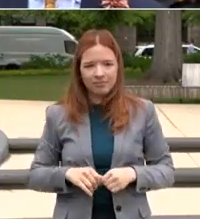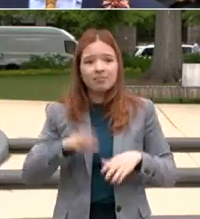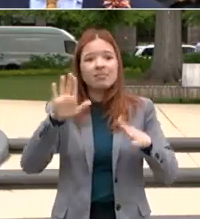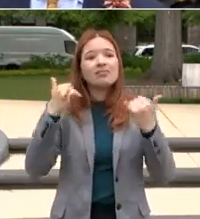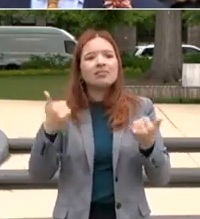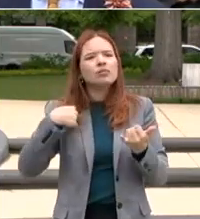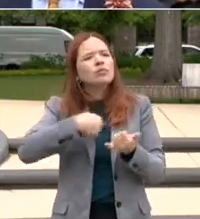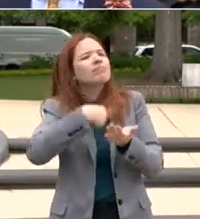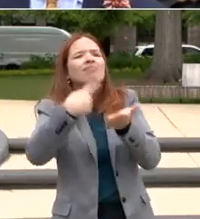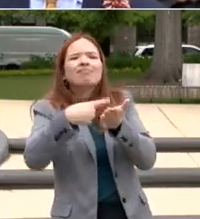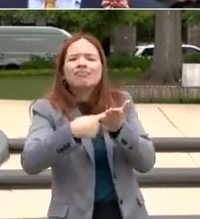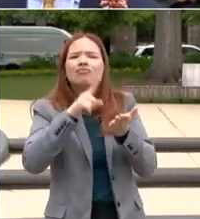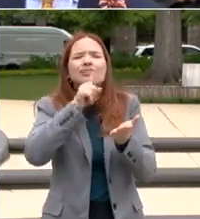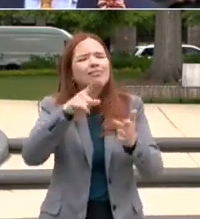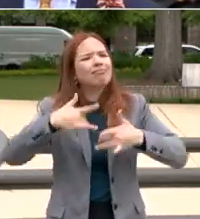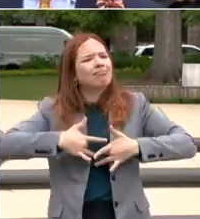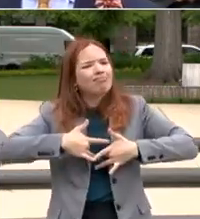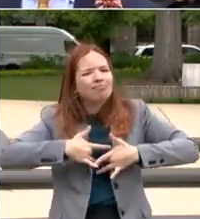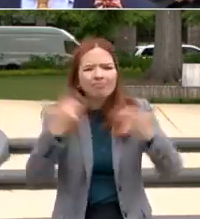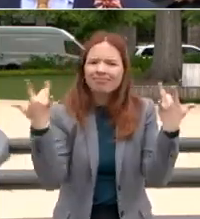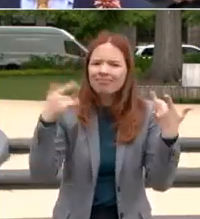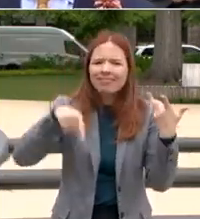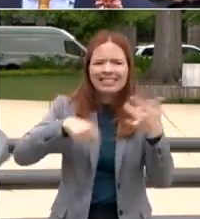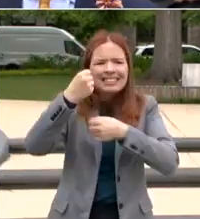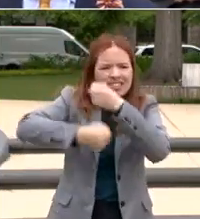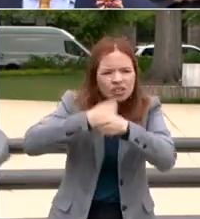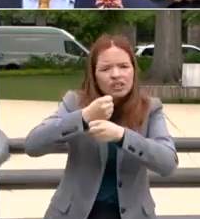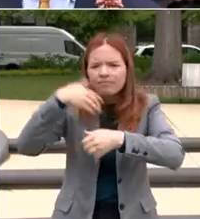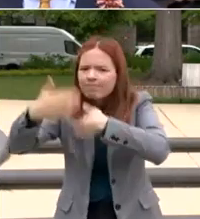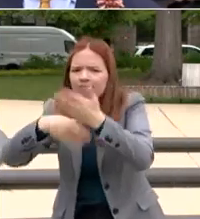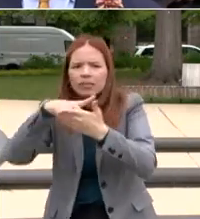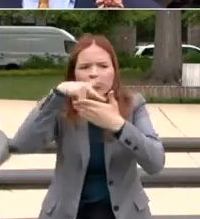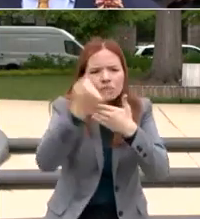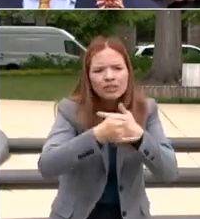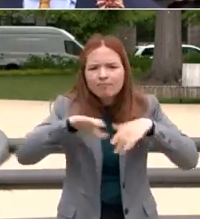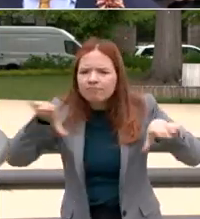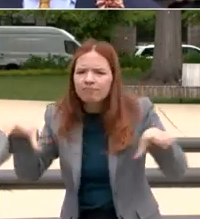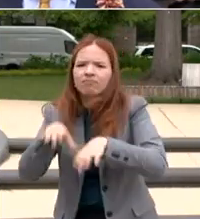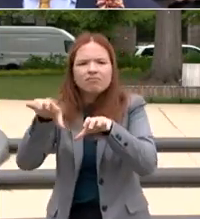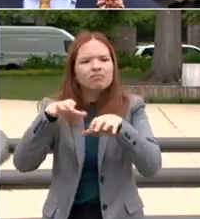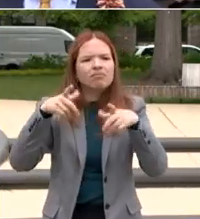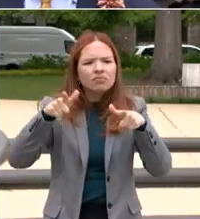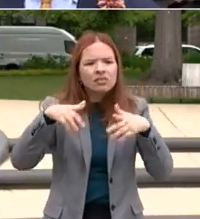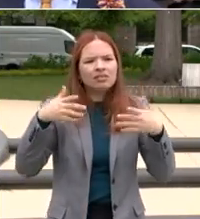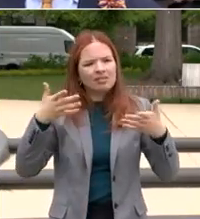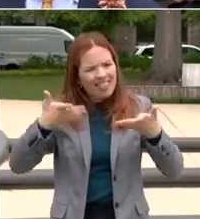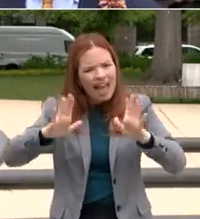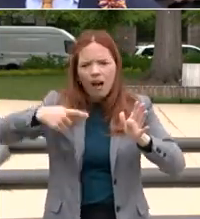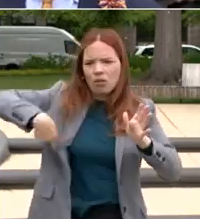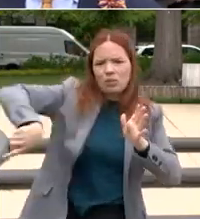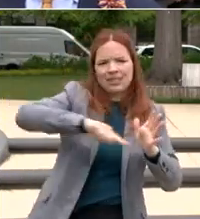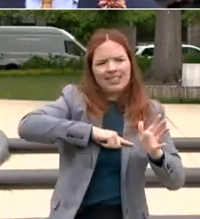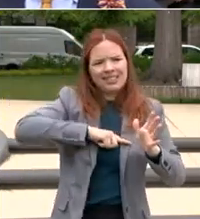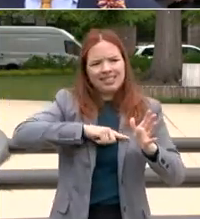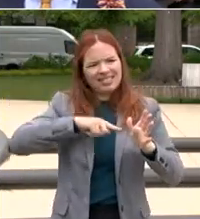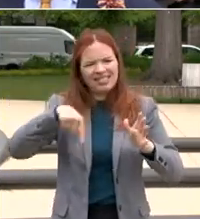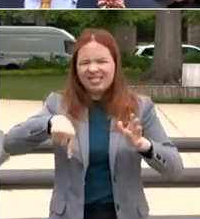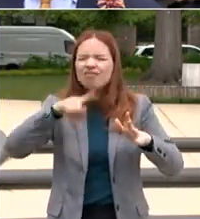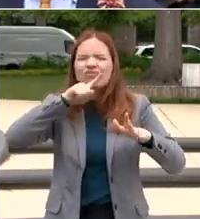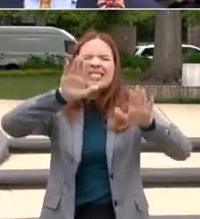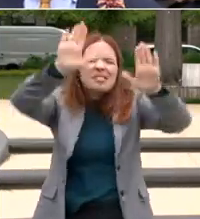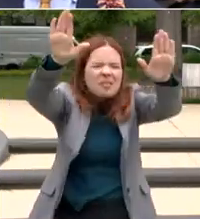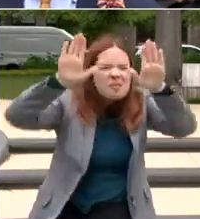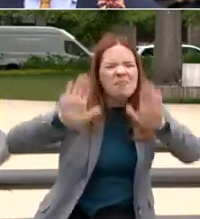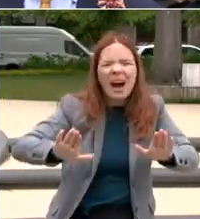has grown over many, many years has allowed us to be first in class in so many